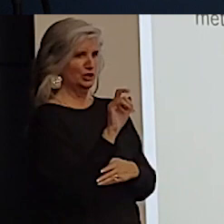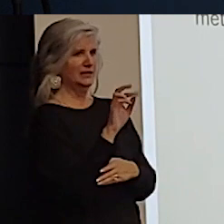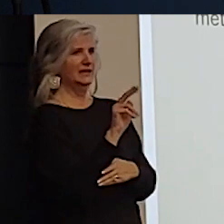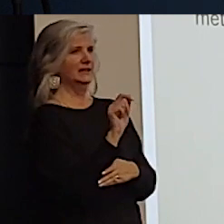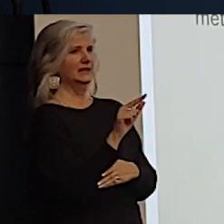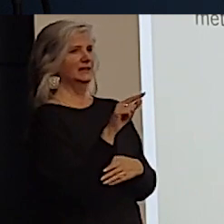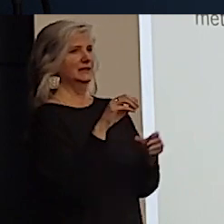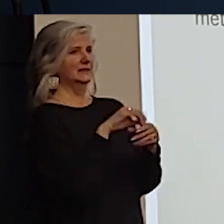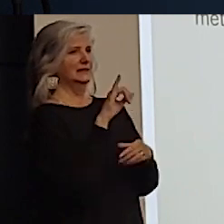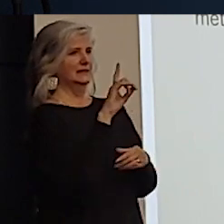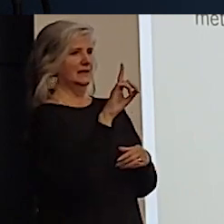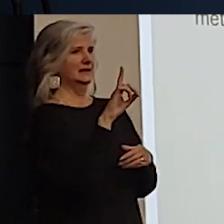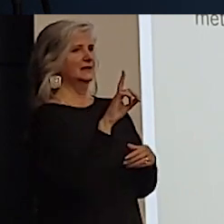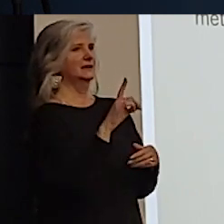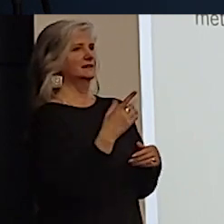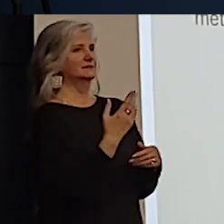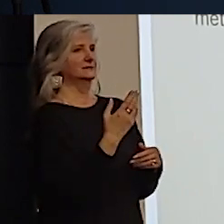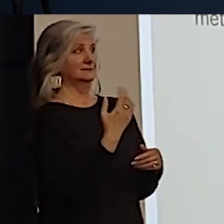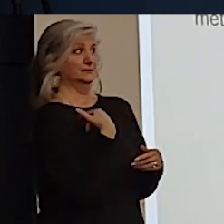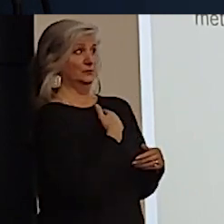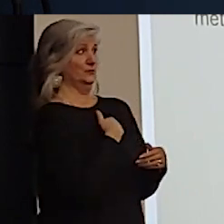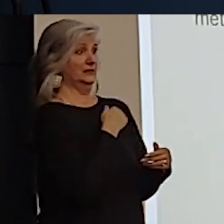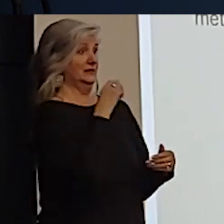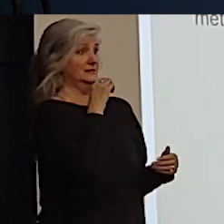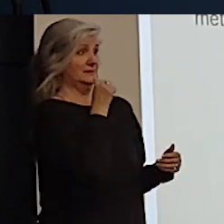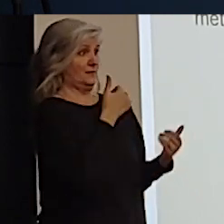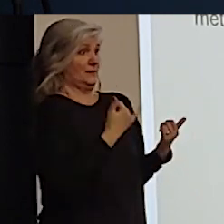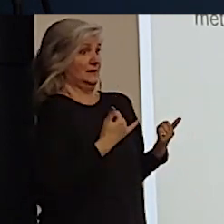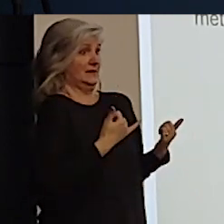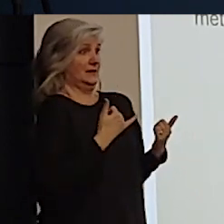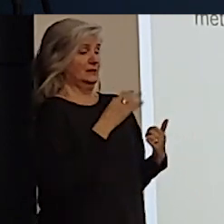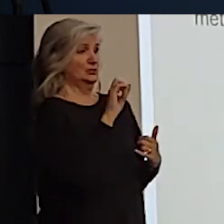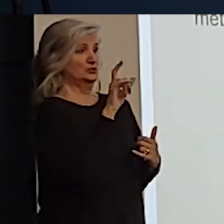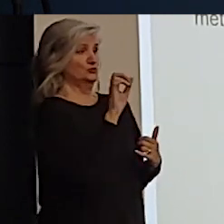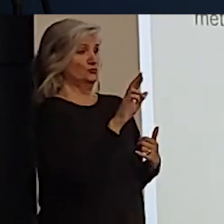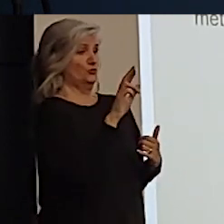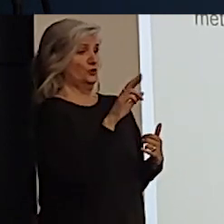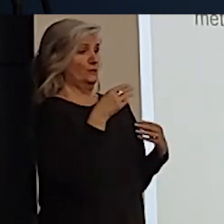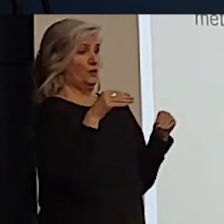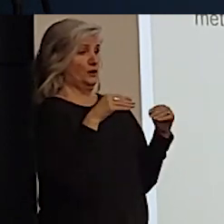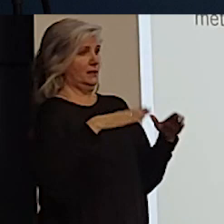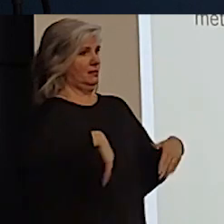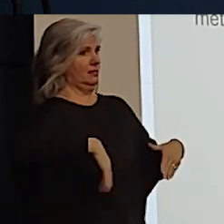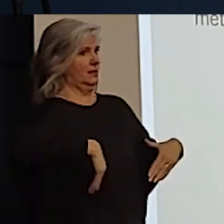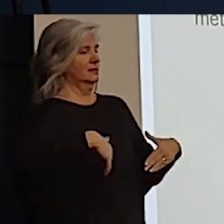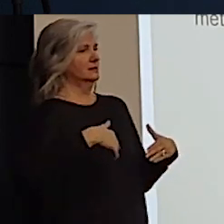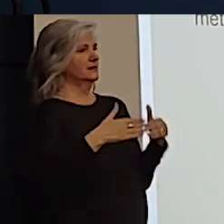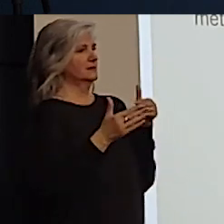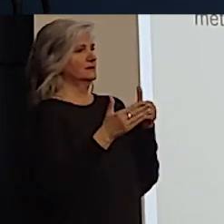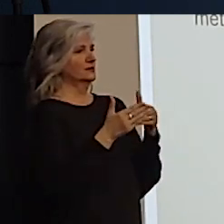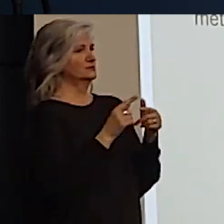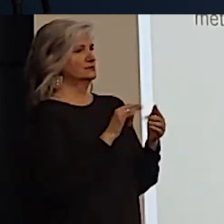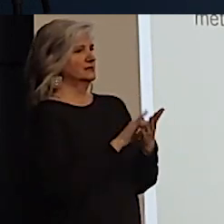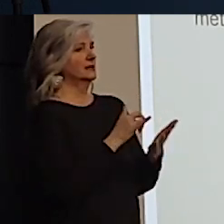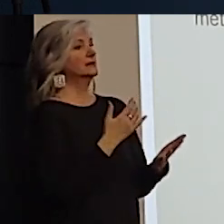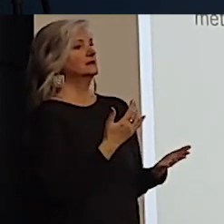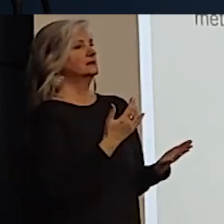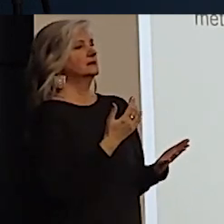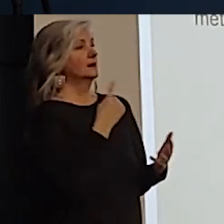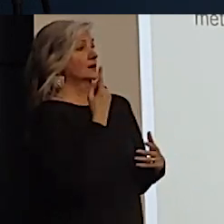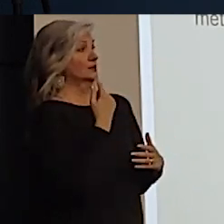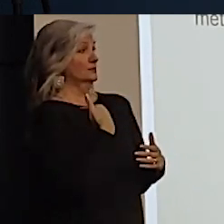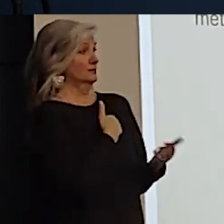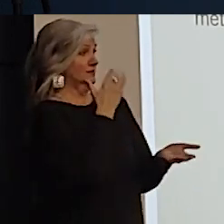Indiana. We have basically not quite eviscerated the solar market in Indiana, but close. So not only do we